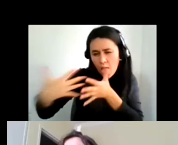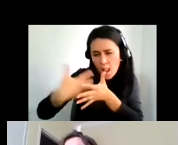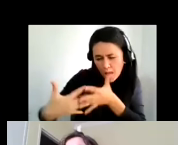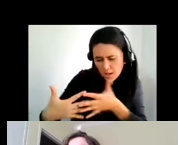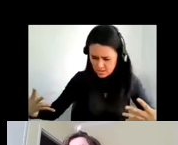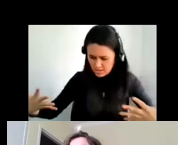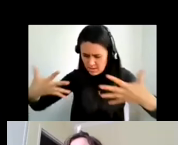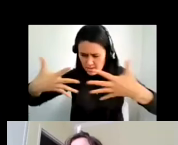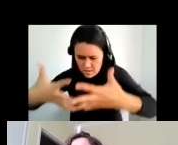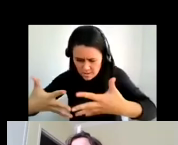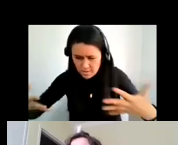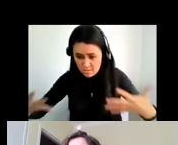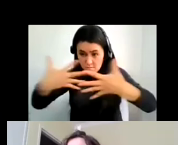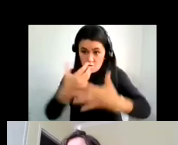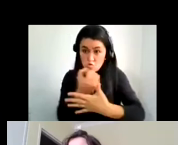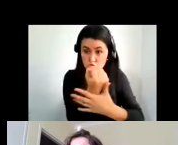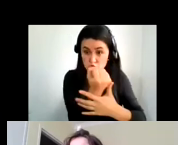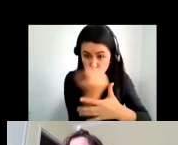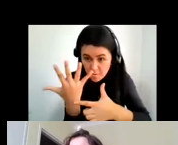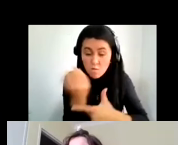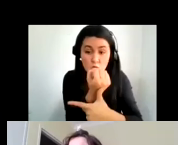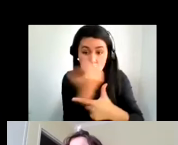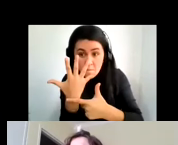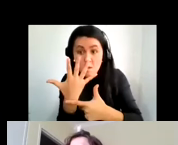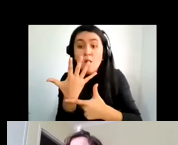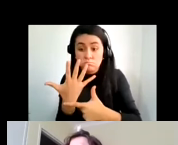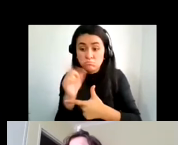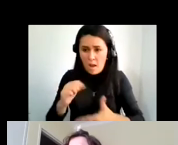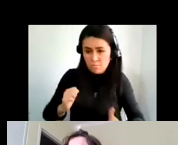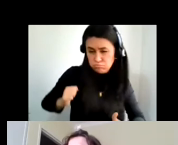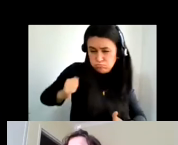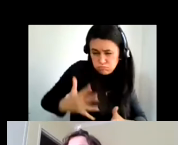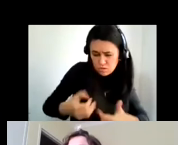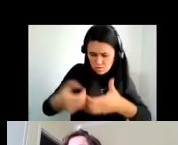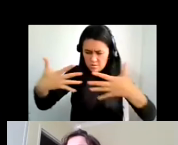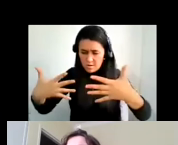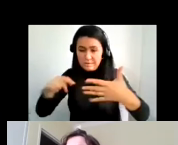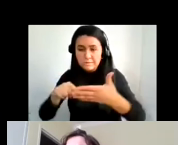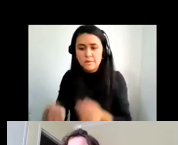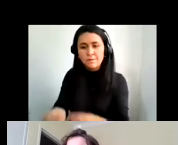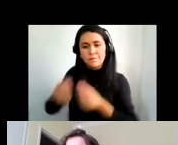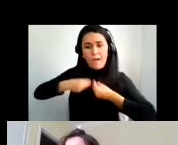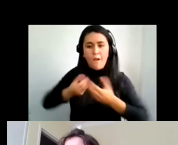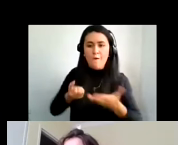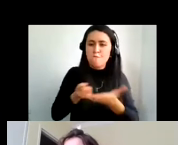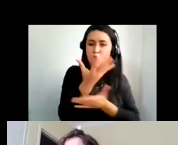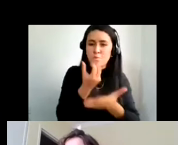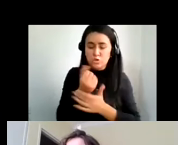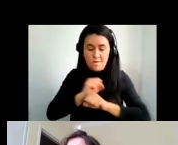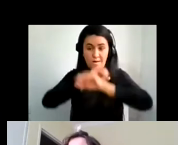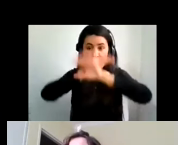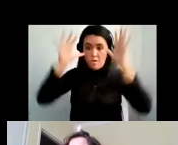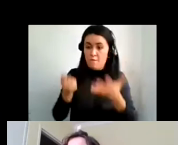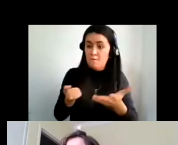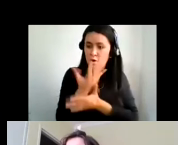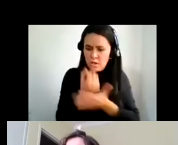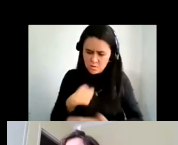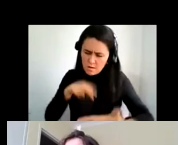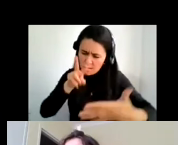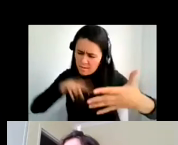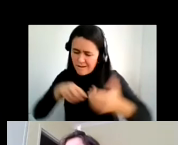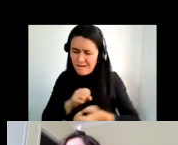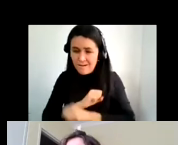you cannot. By adding qualitative onto quantitative, you're able to understand more of the compounding and intersecting